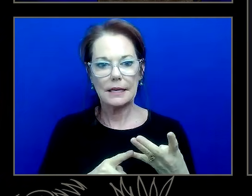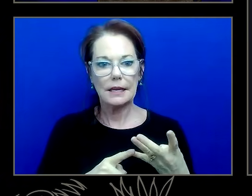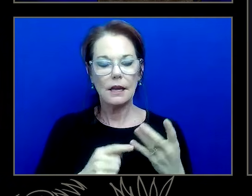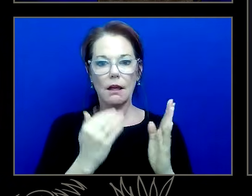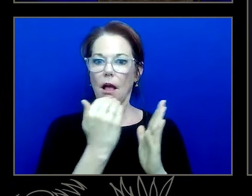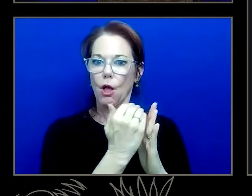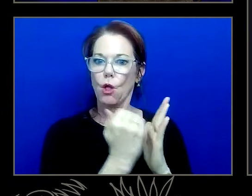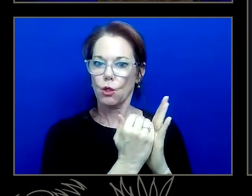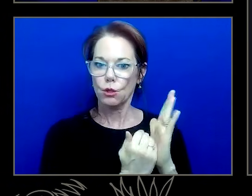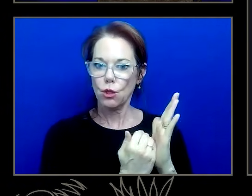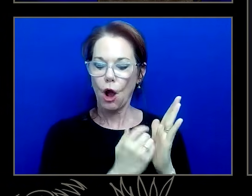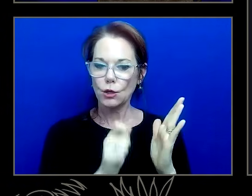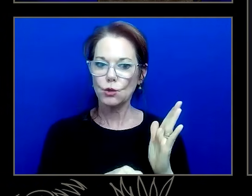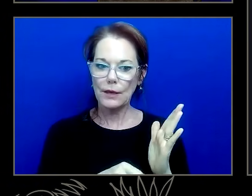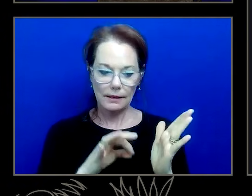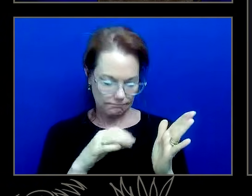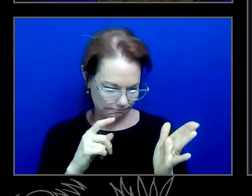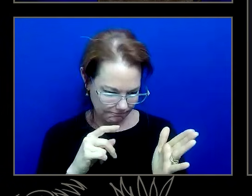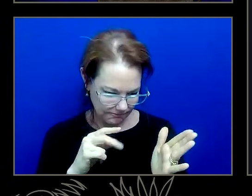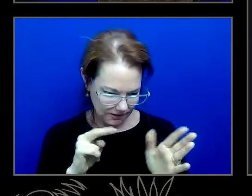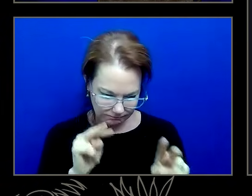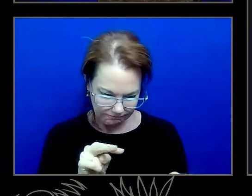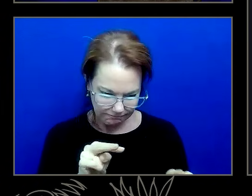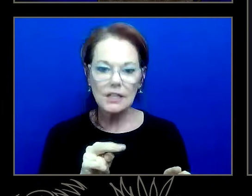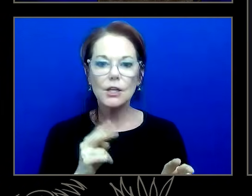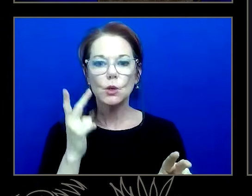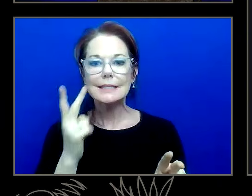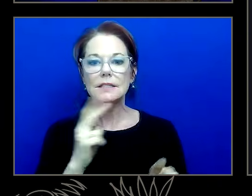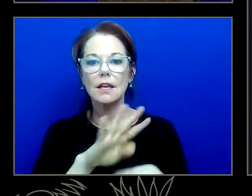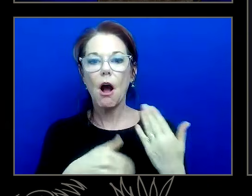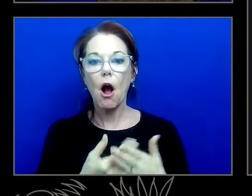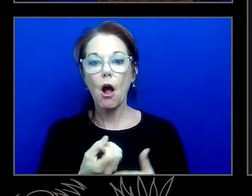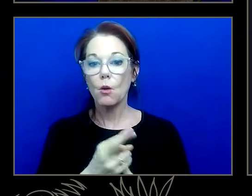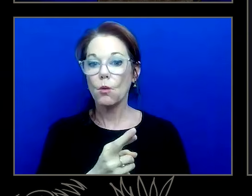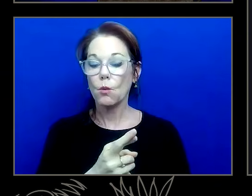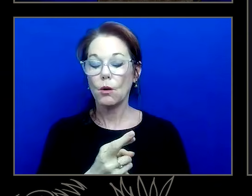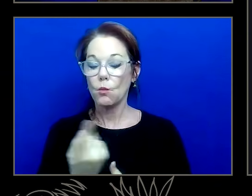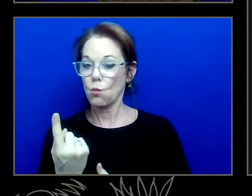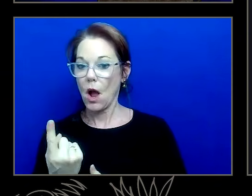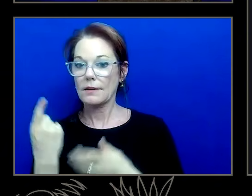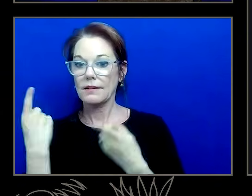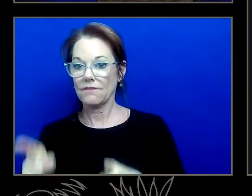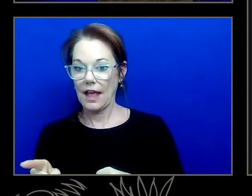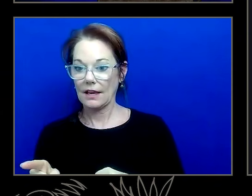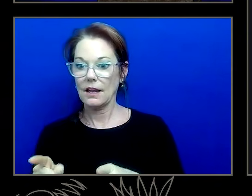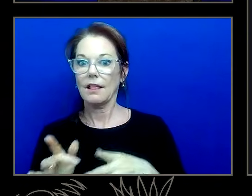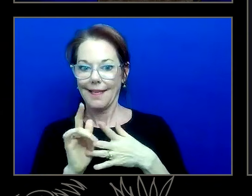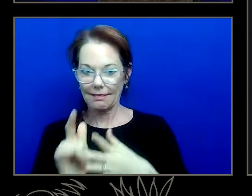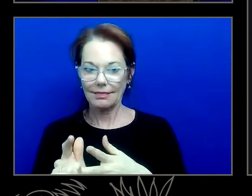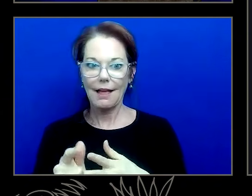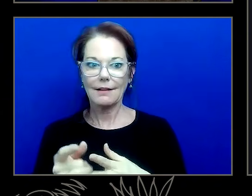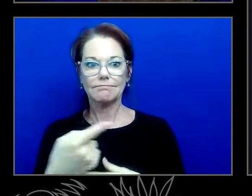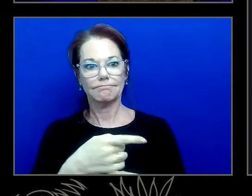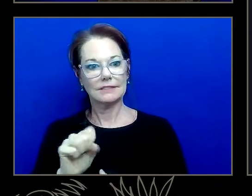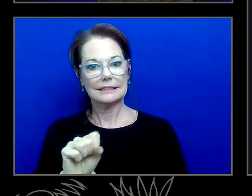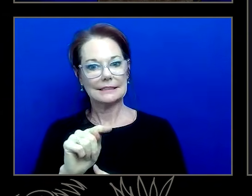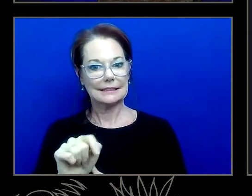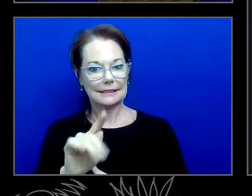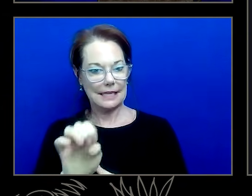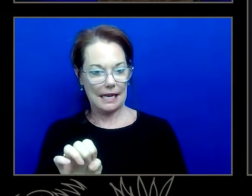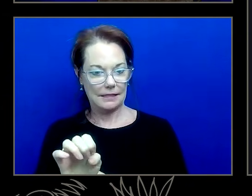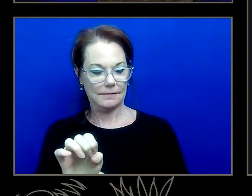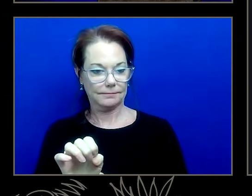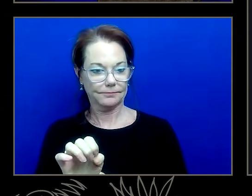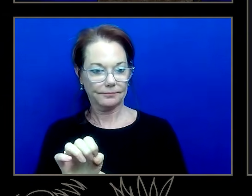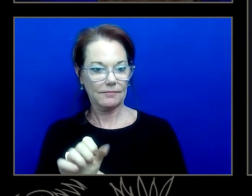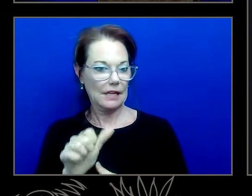of traceability so you could actually see what are all of the events that basically led up to this state instead of the state just